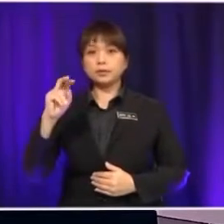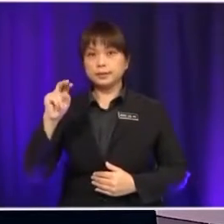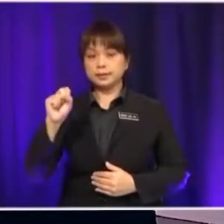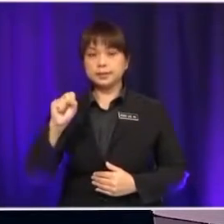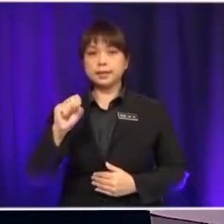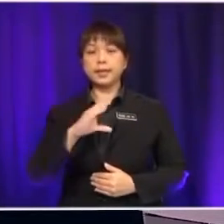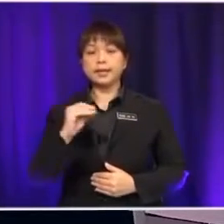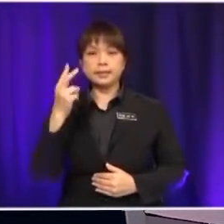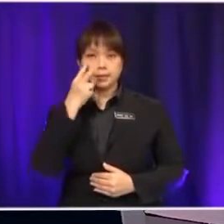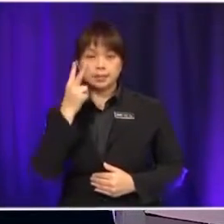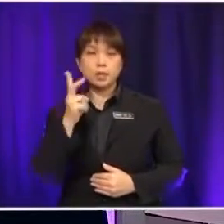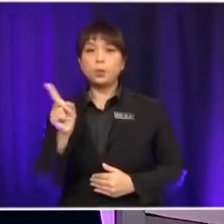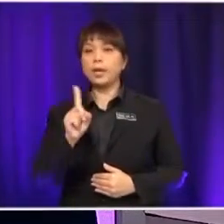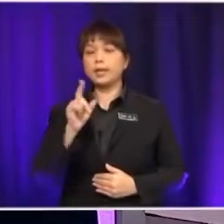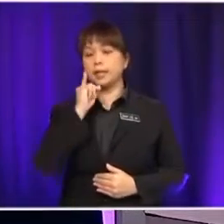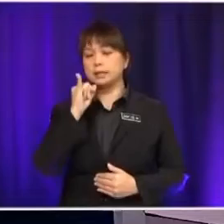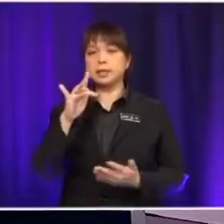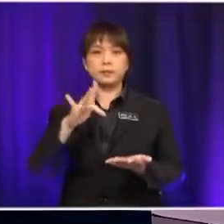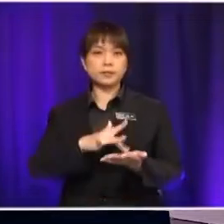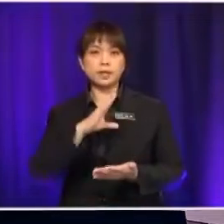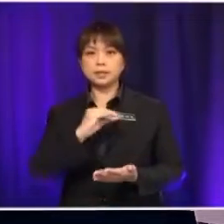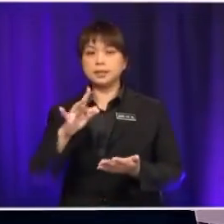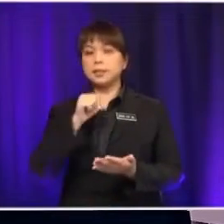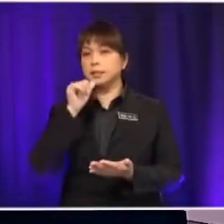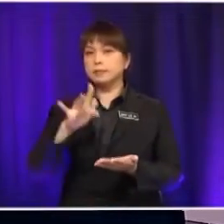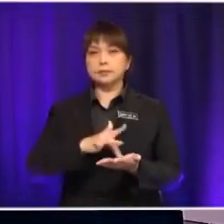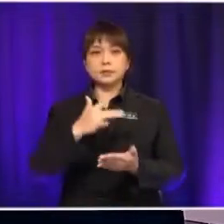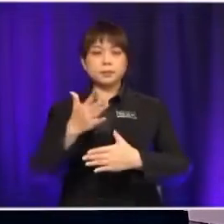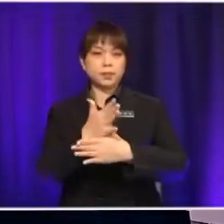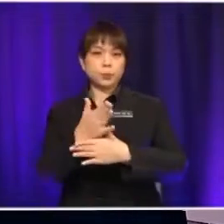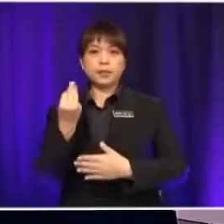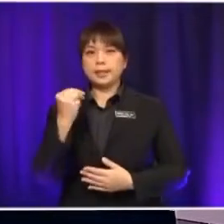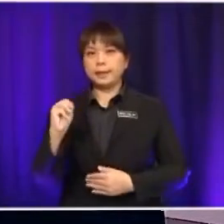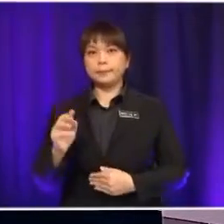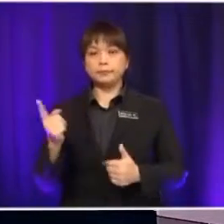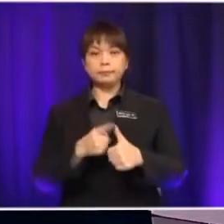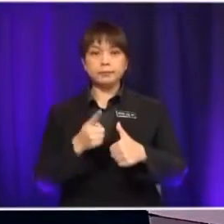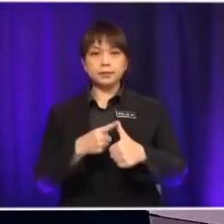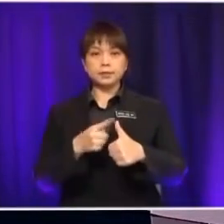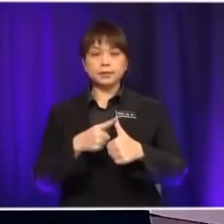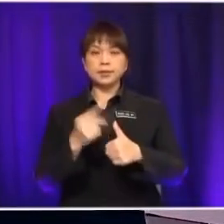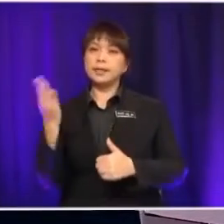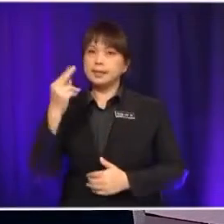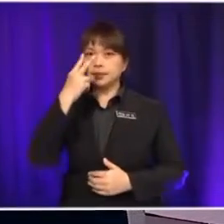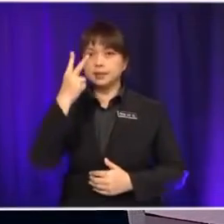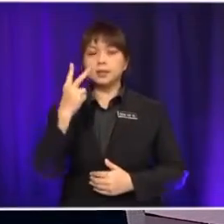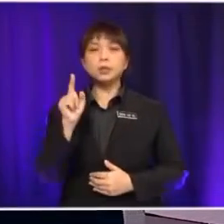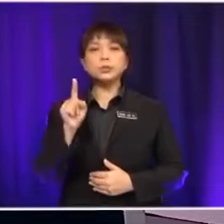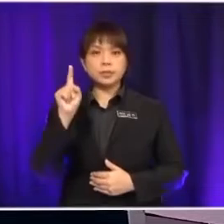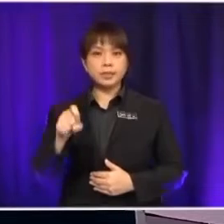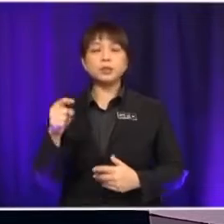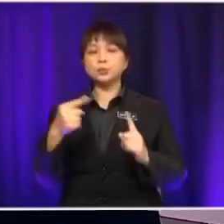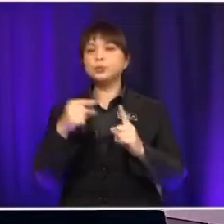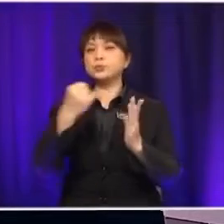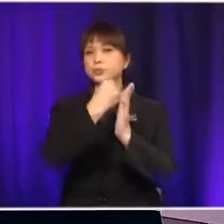the advantages and disadvantages between them? Right. So first, let's see. You need to draw